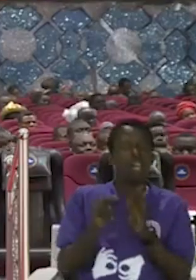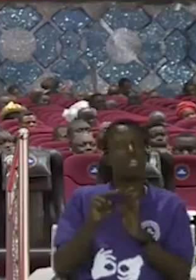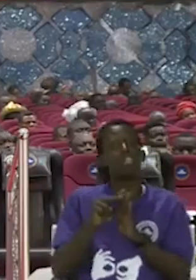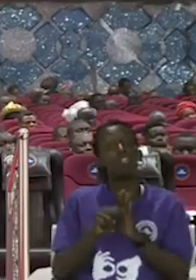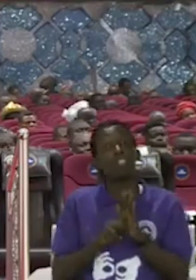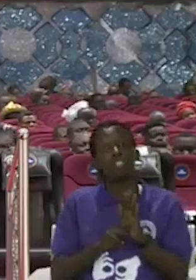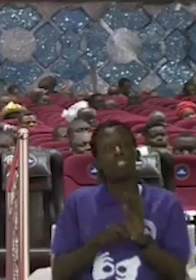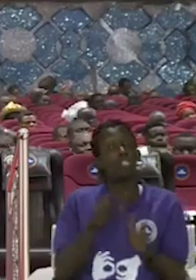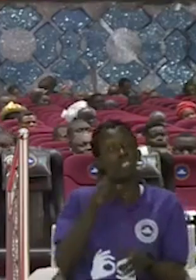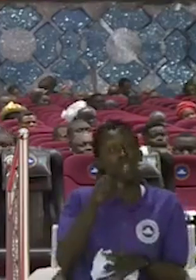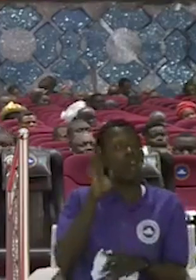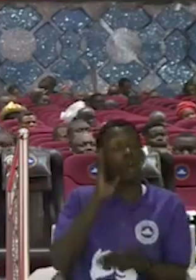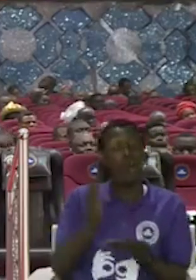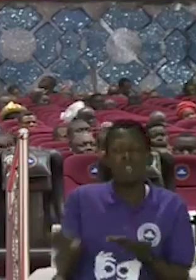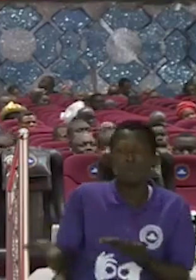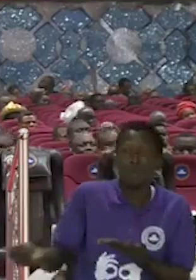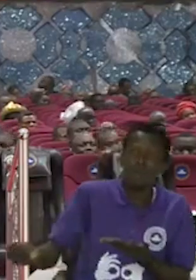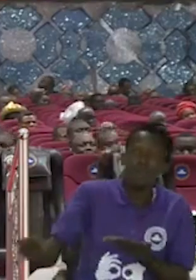you will reap